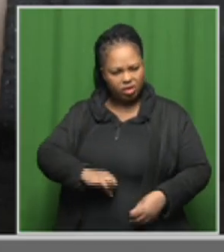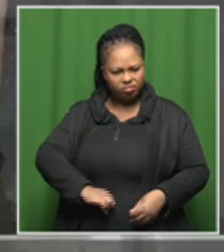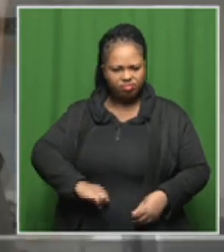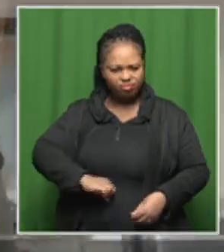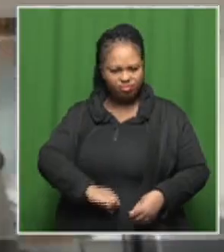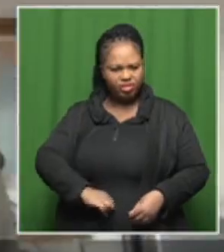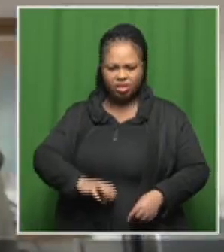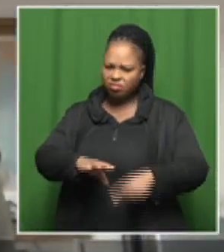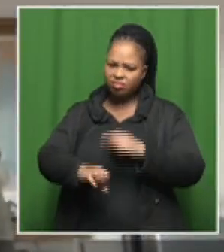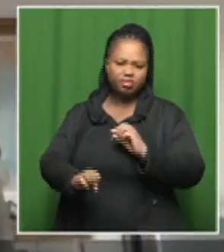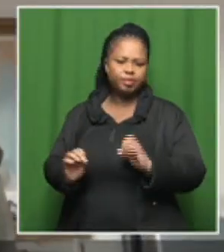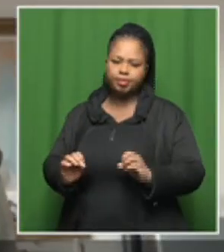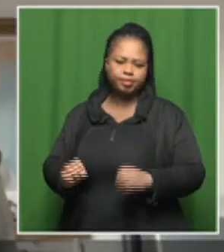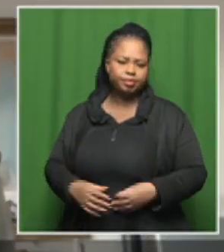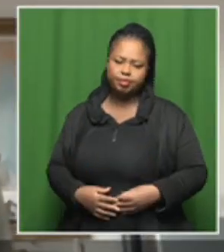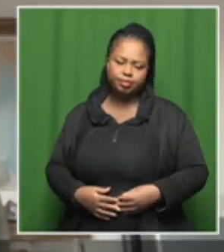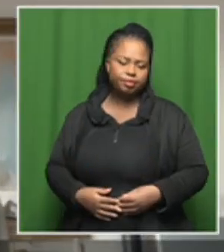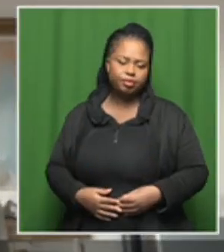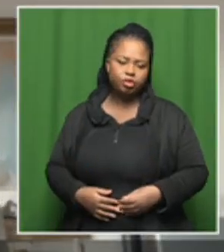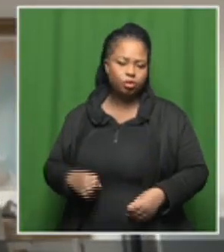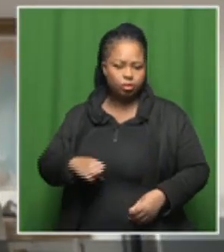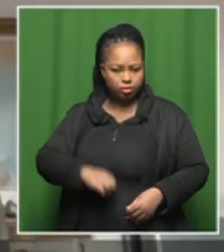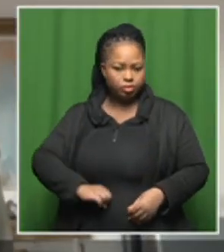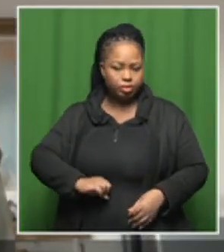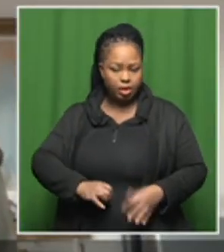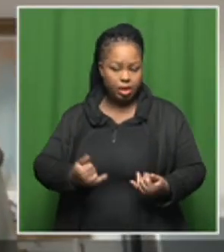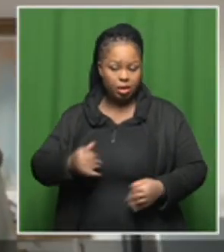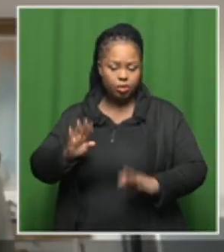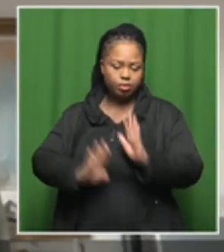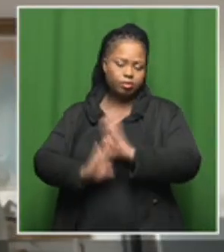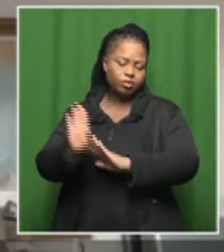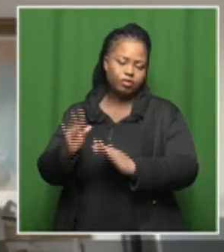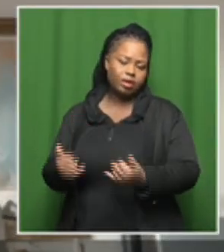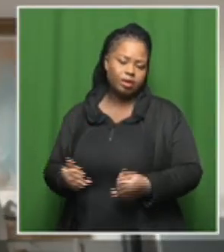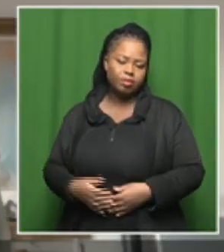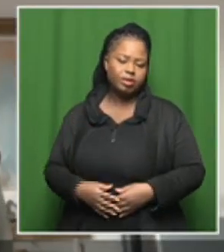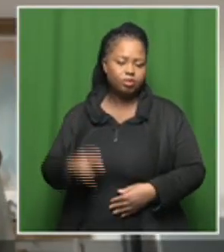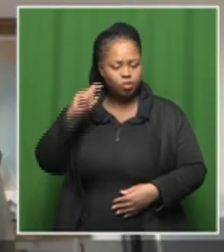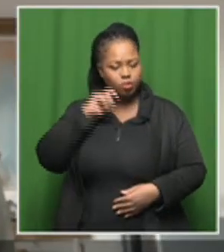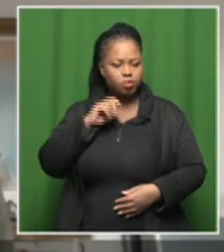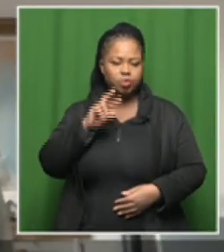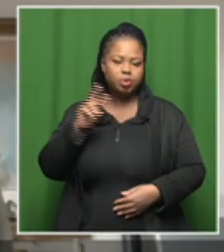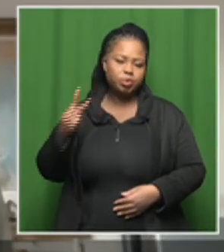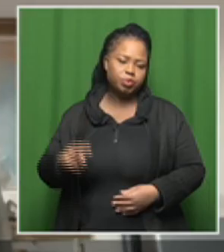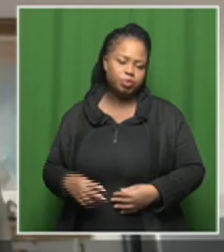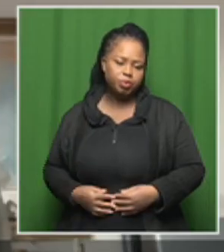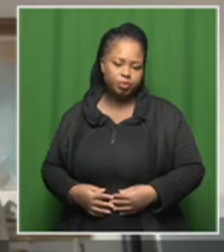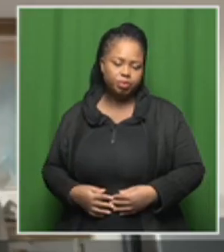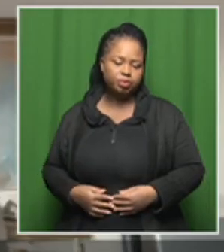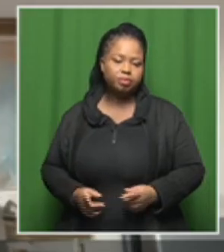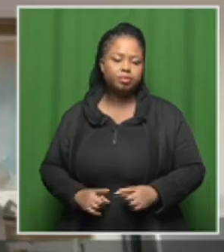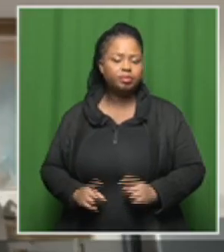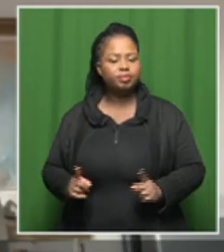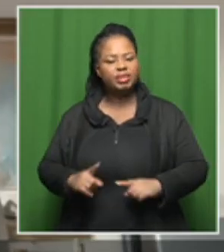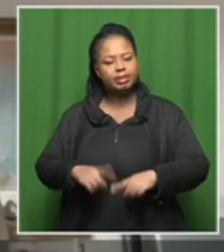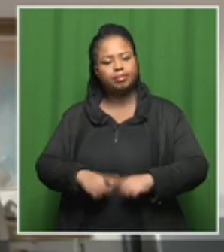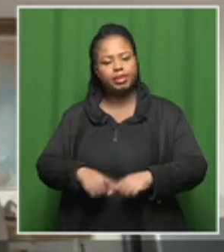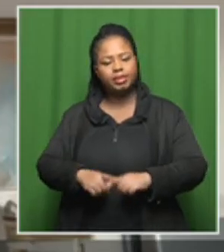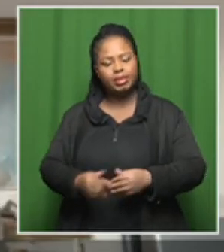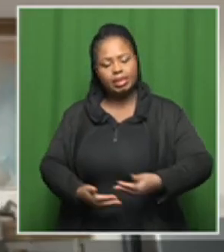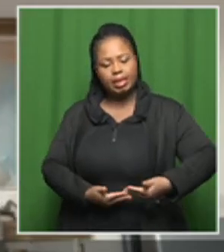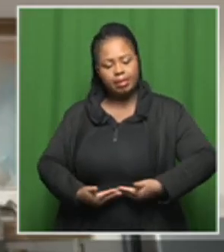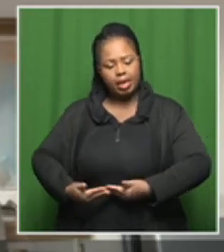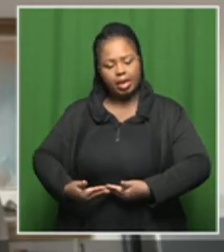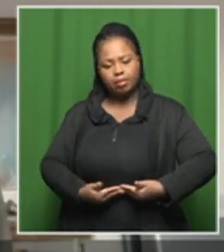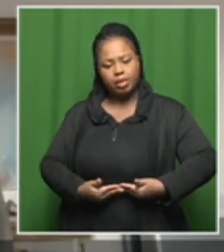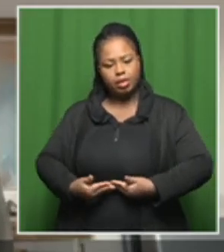picked up. I think that scans have probably improved a lot since those days because he's 22 now. Yeah. But it depends on the position of the baby. So you may not